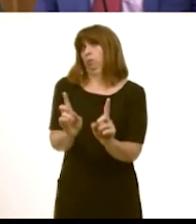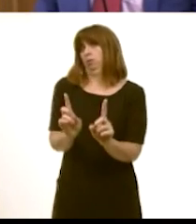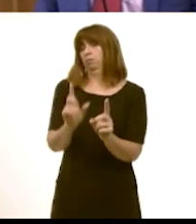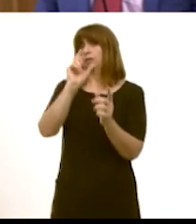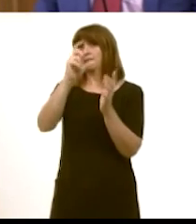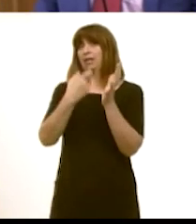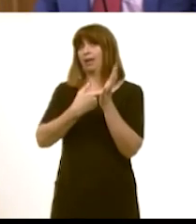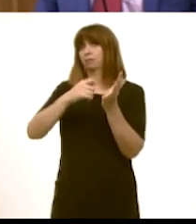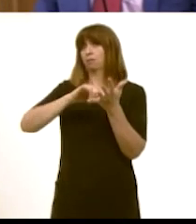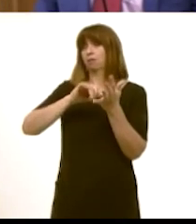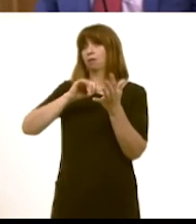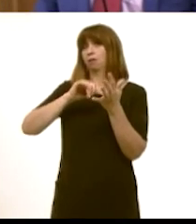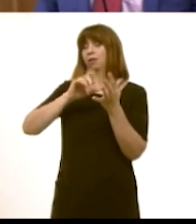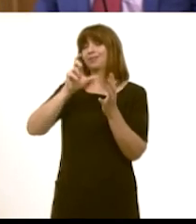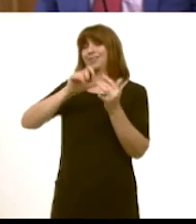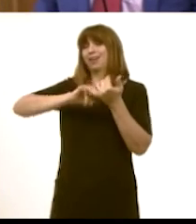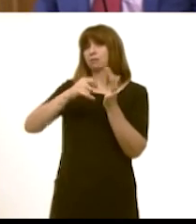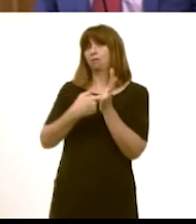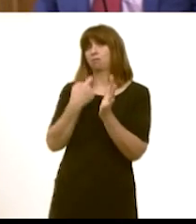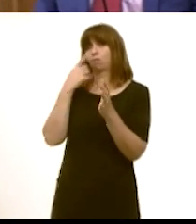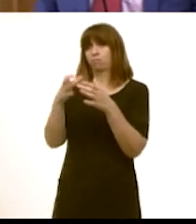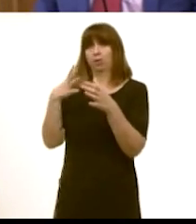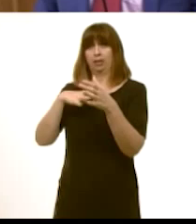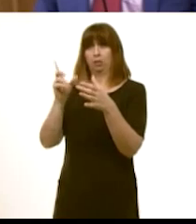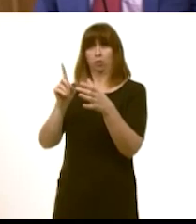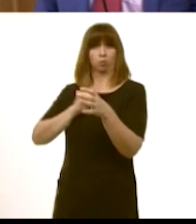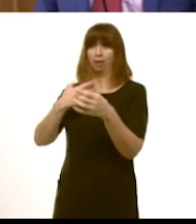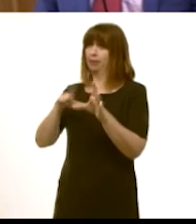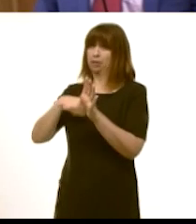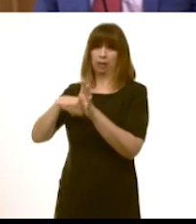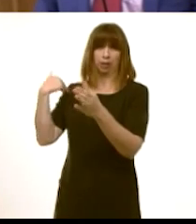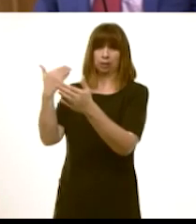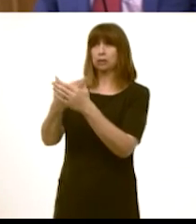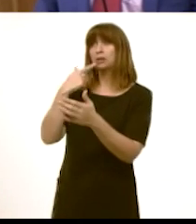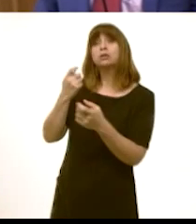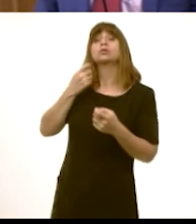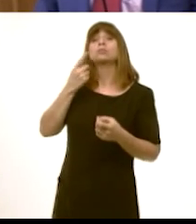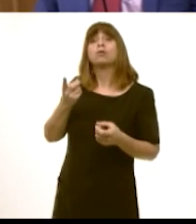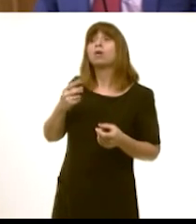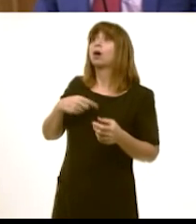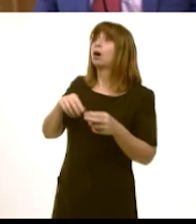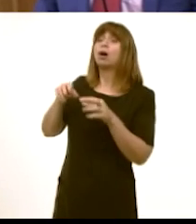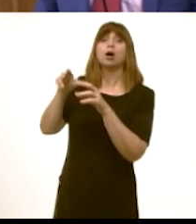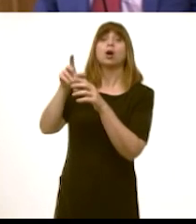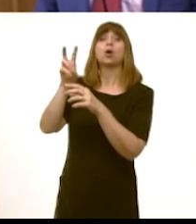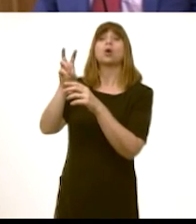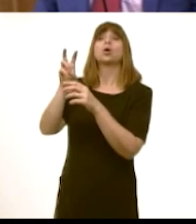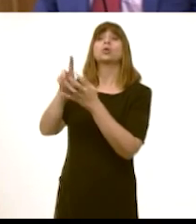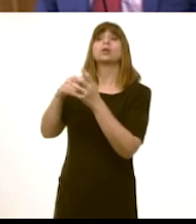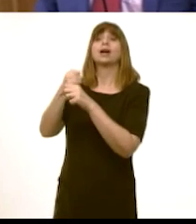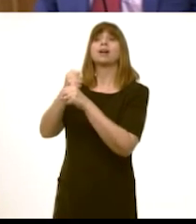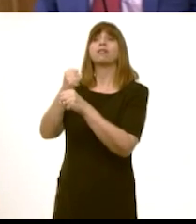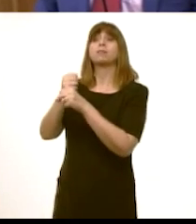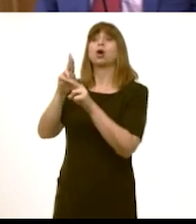CSR tomorrow. Is a funding floor, been talked about for years. It won't be acceptable tomorrow to have the UK government simply saying, well, there'll be a